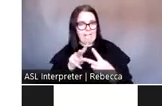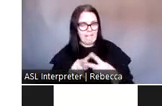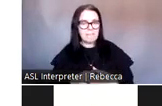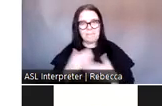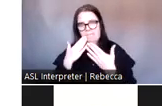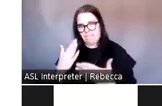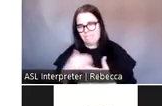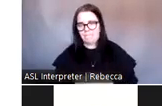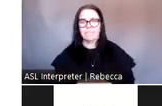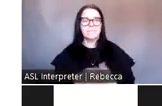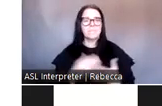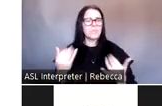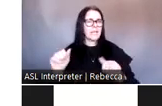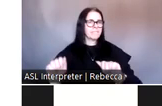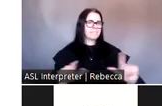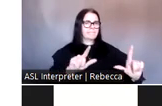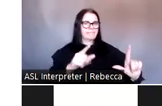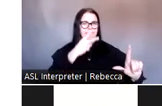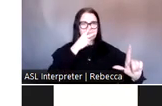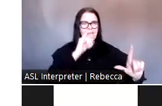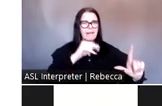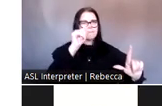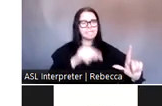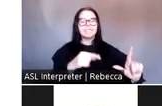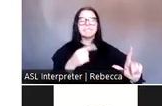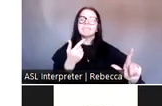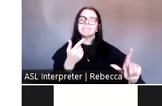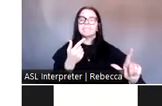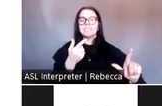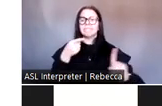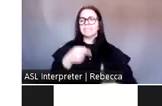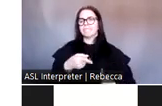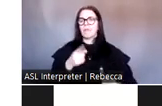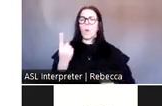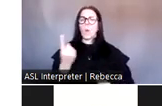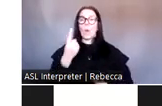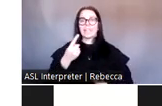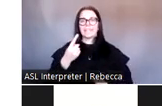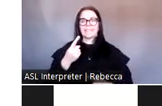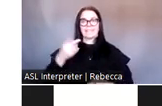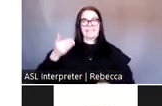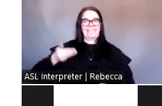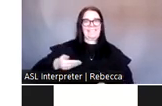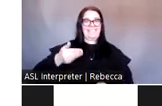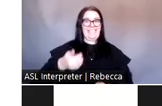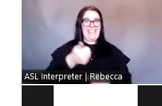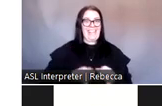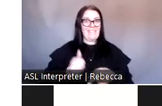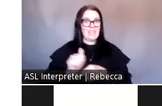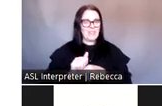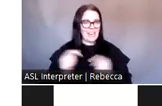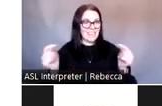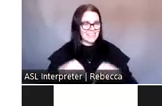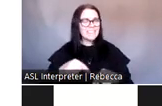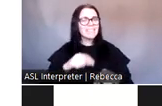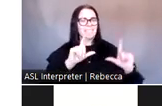So on the screen now is our little about pop-up PD screen that we show at every session. And you may want to